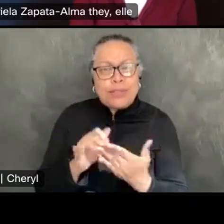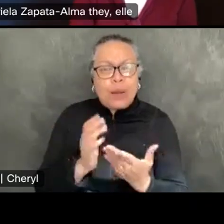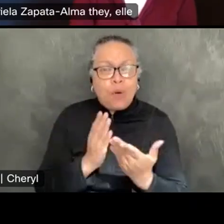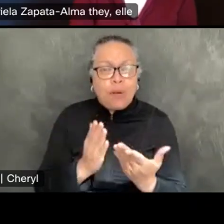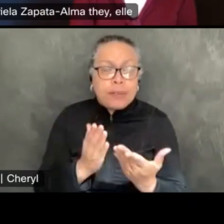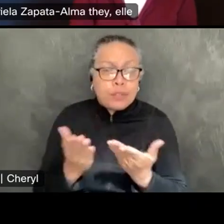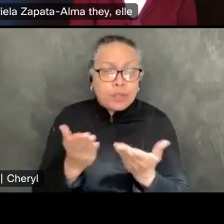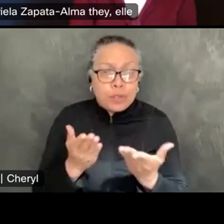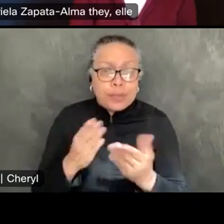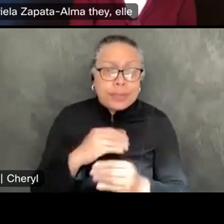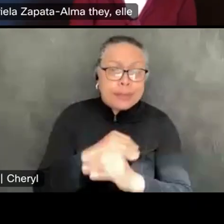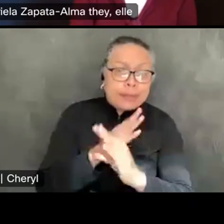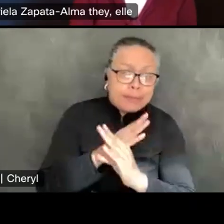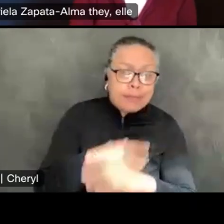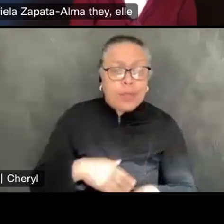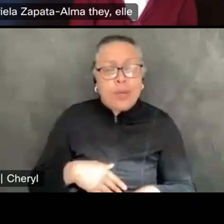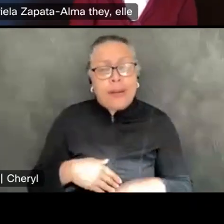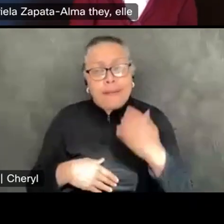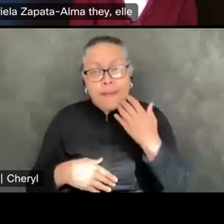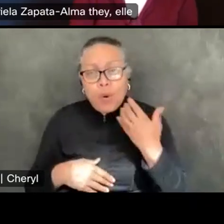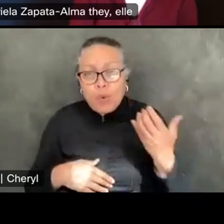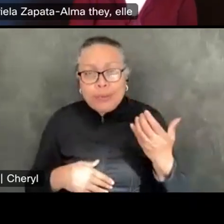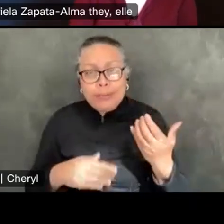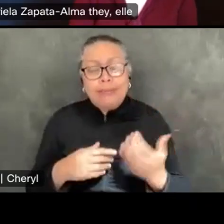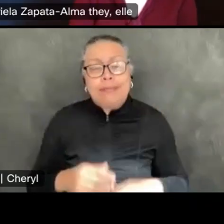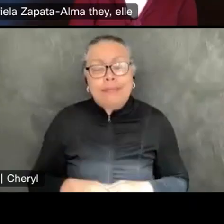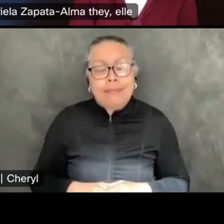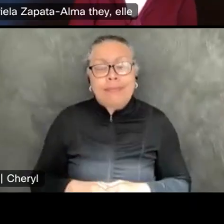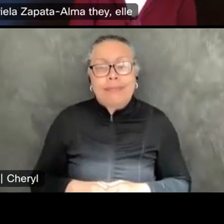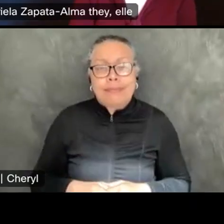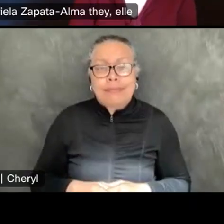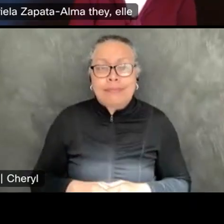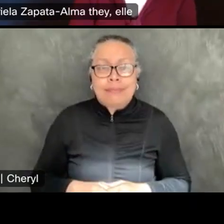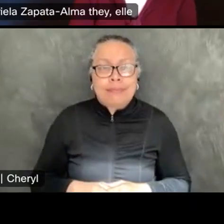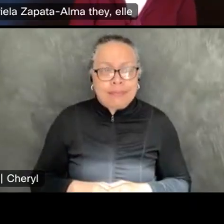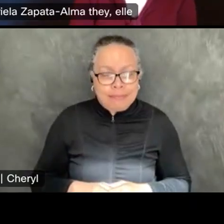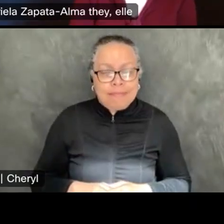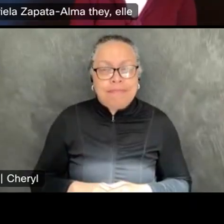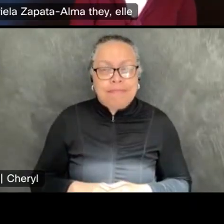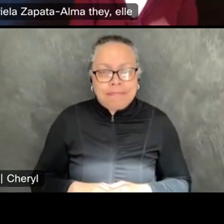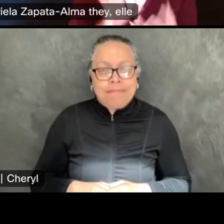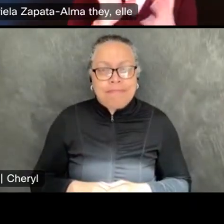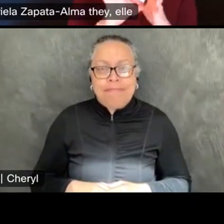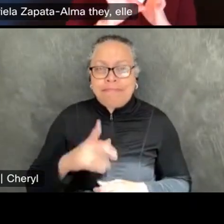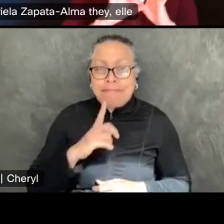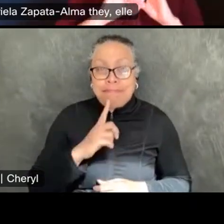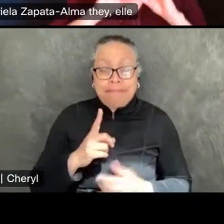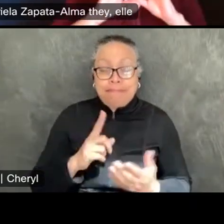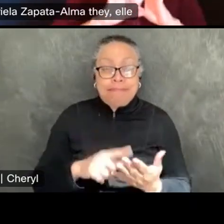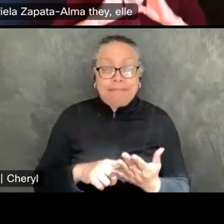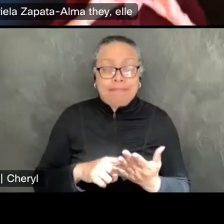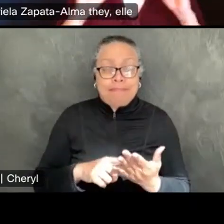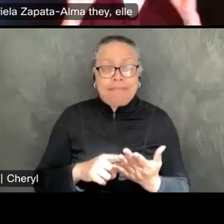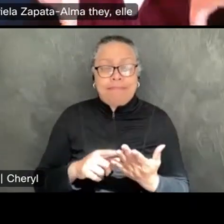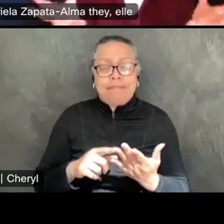or virtually? Yes. Really, the top ones are going to come around